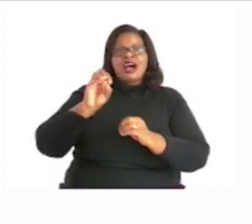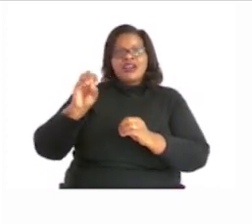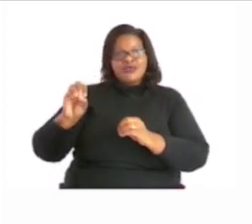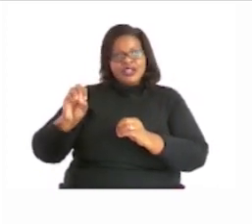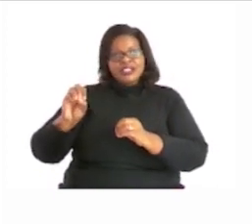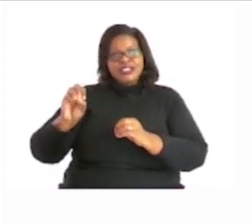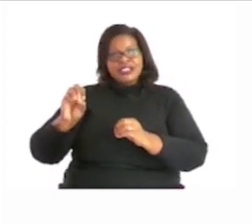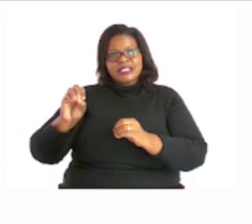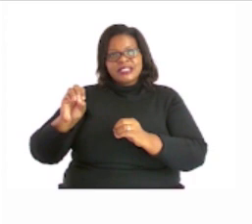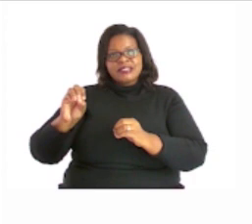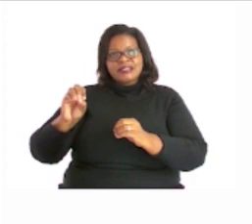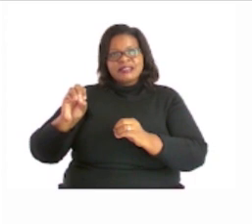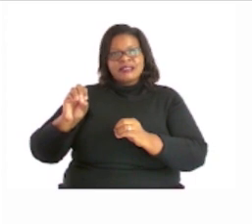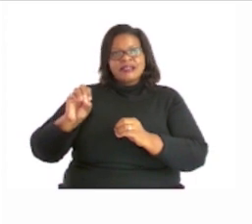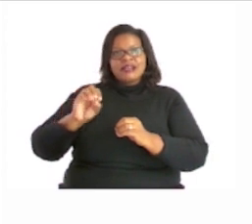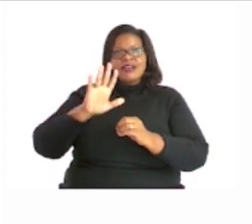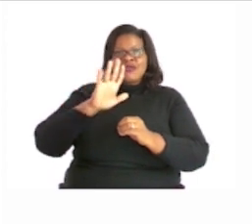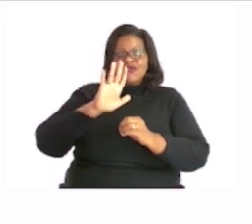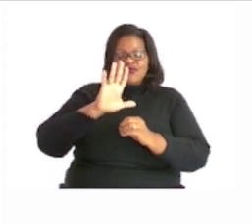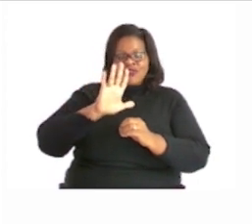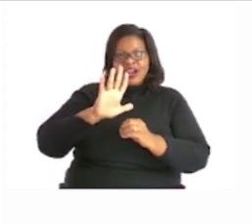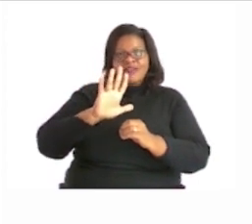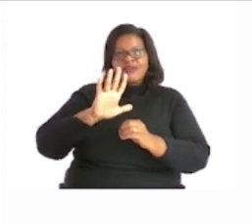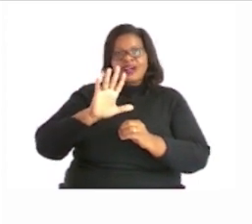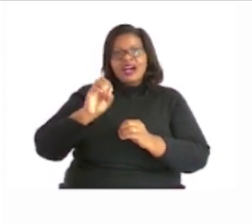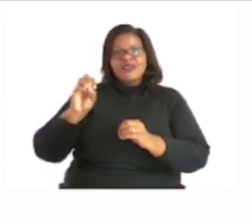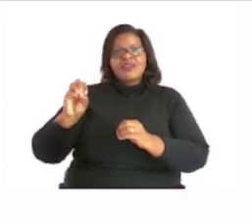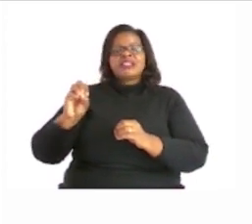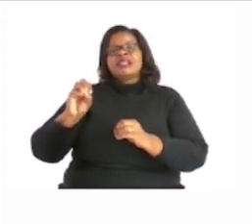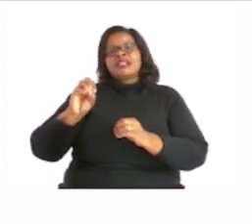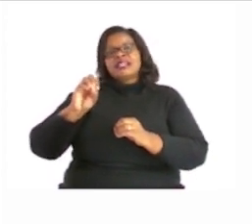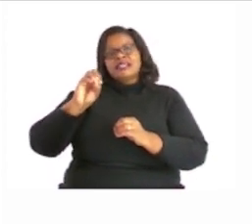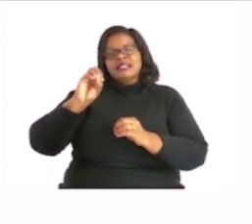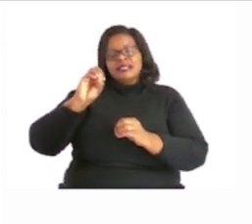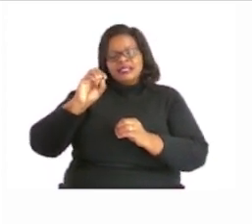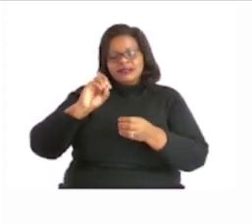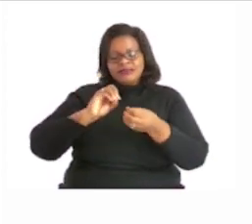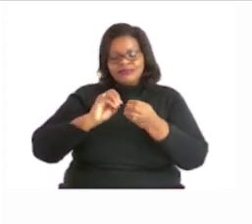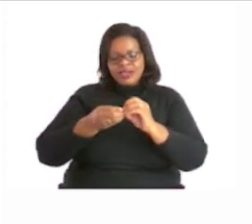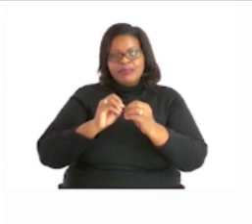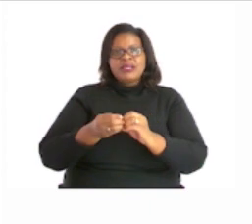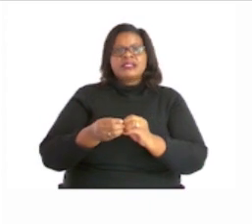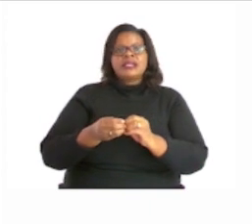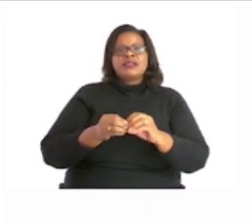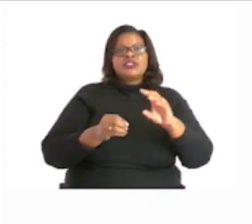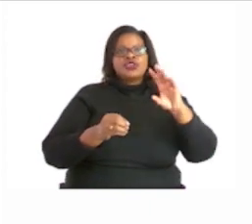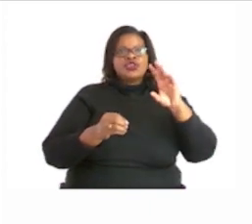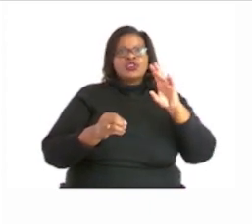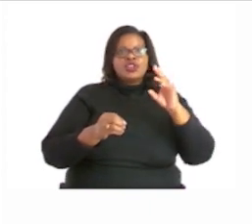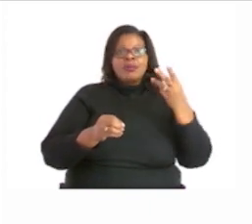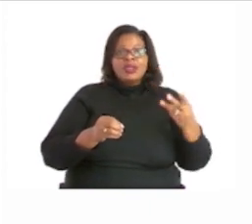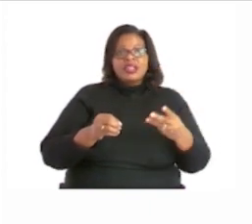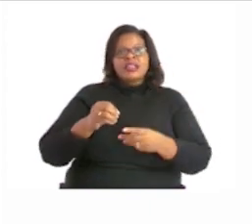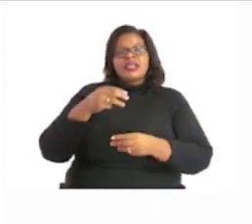Number 3, write 578 in words. Check for spelling. Number 4